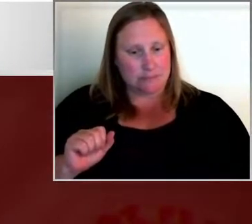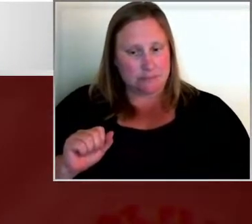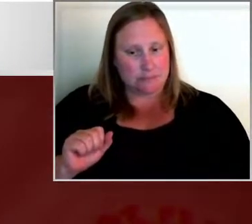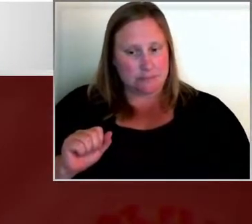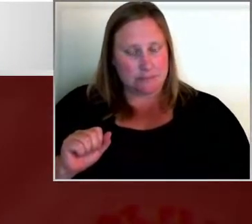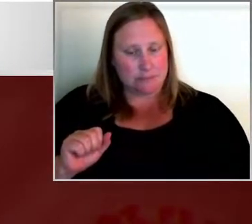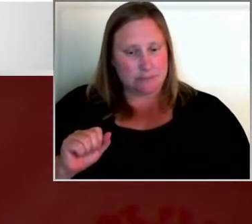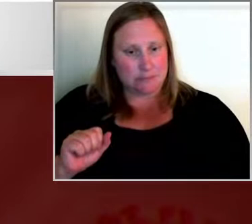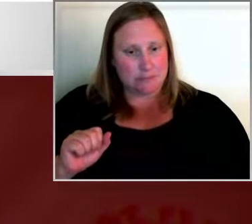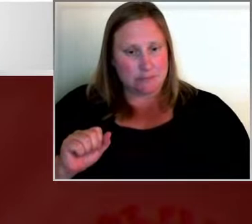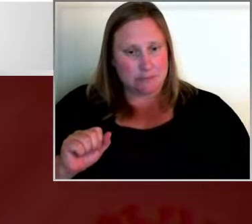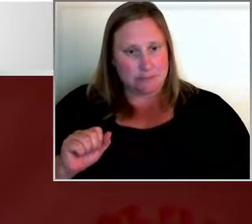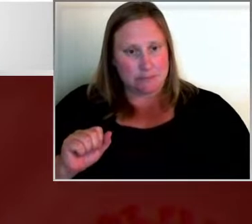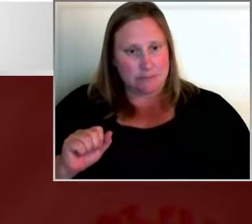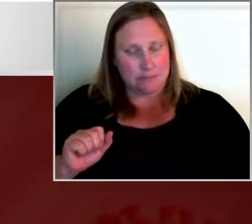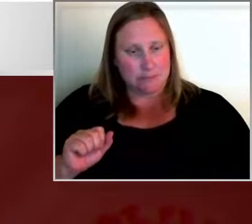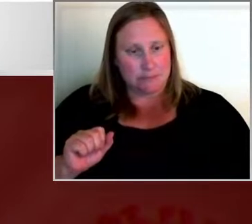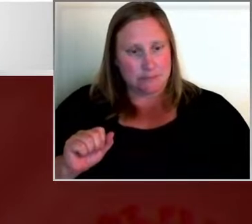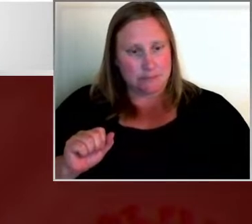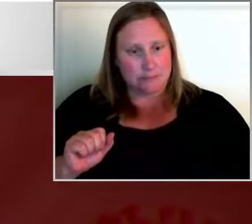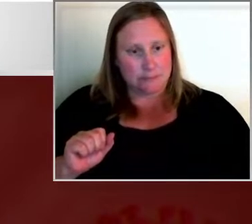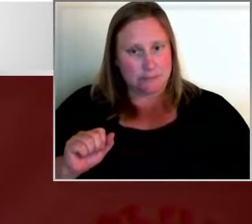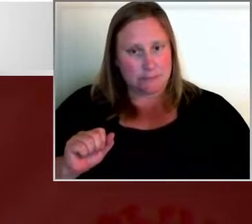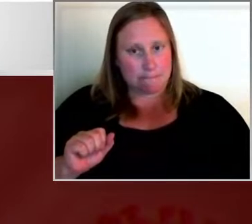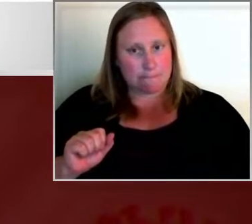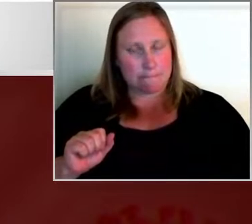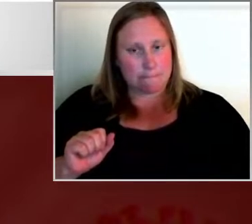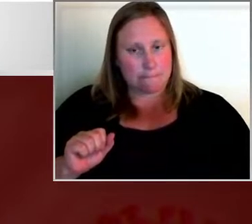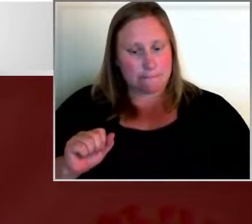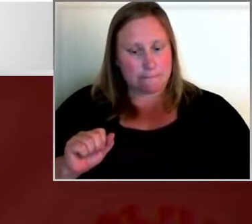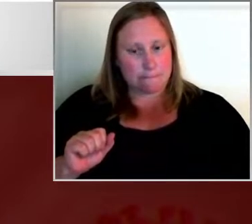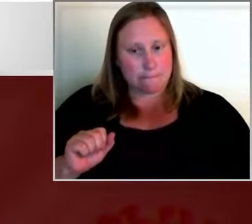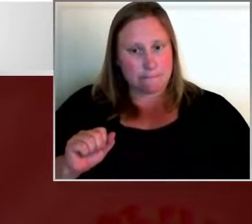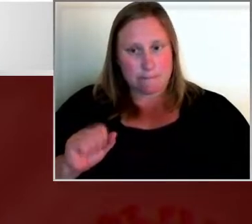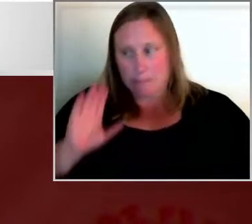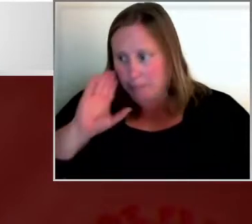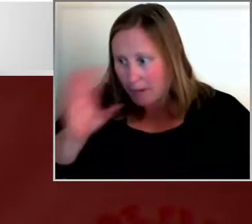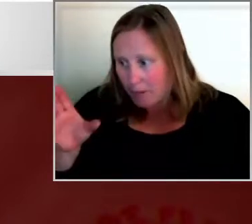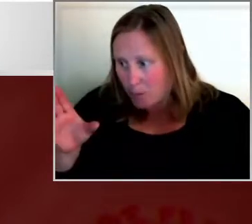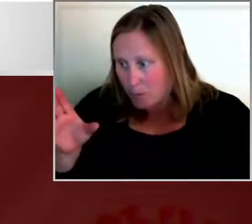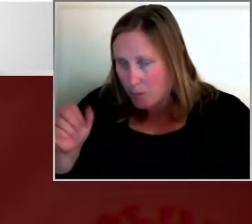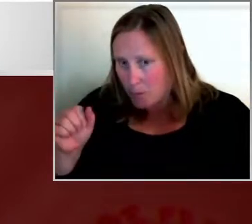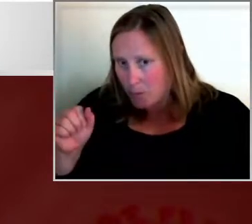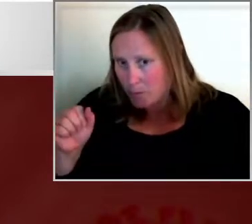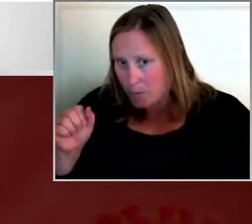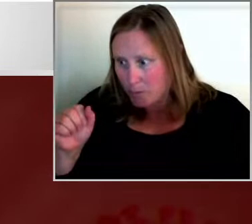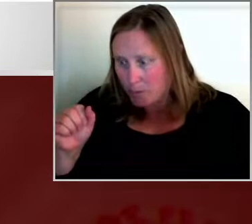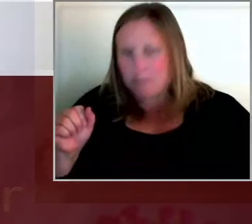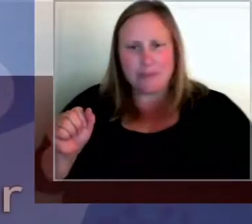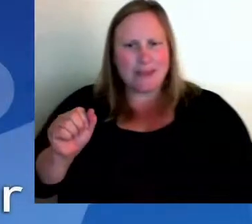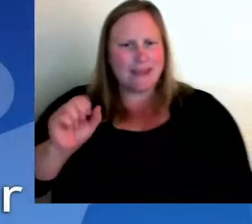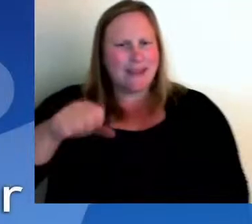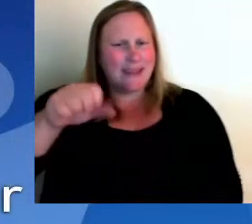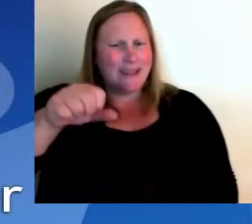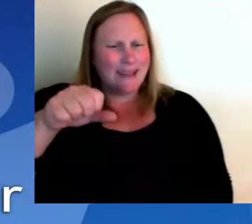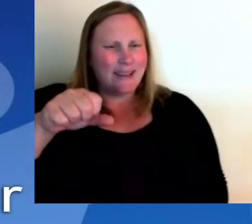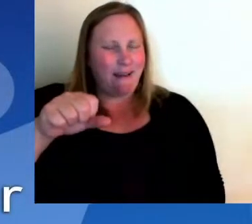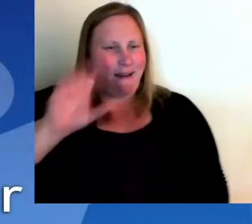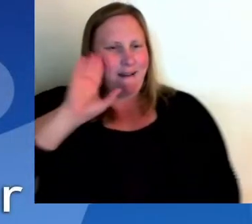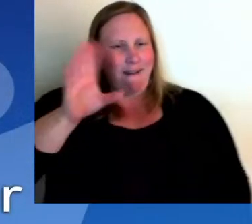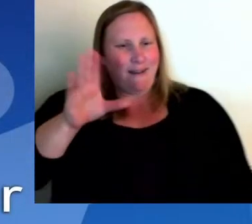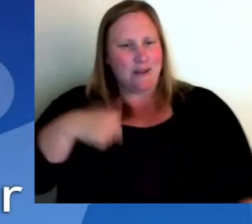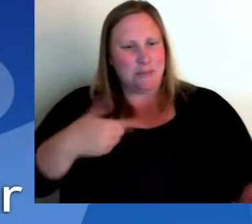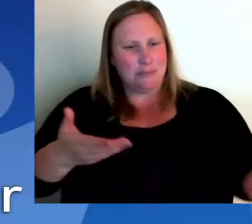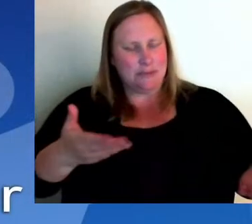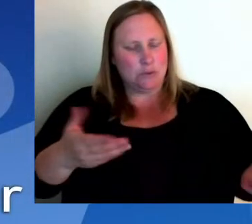Heather at Hi, Oh, Hi, I'm filling in for Heather today.